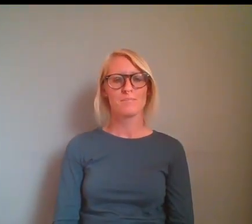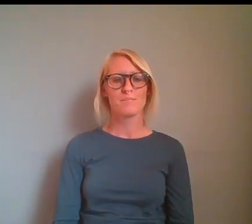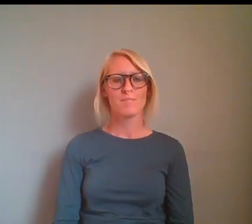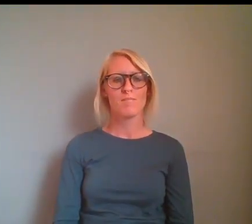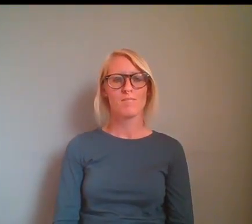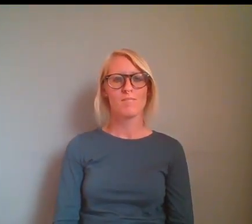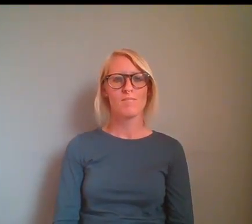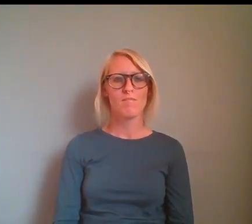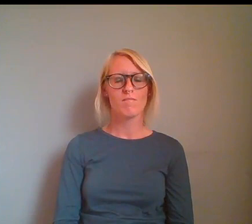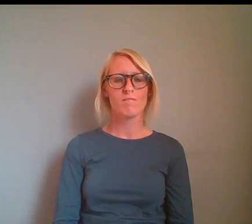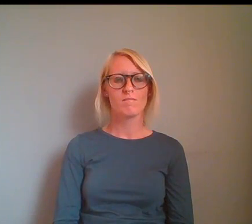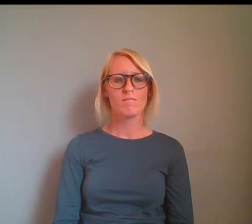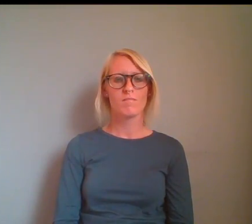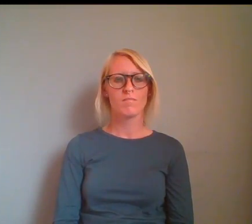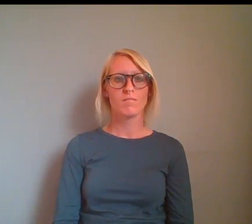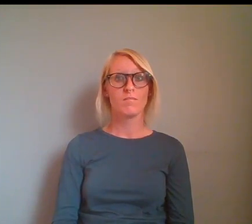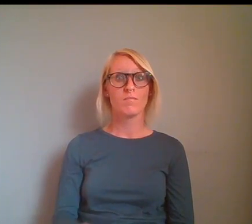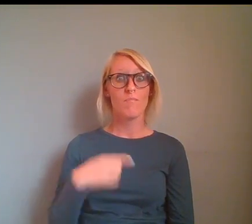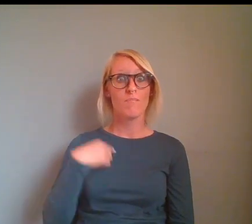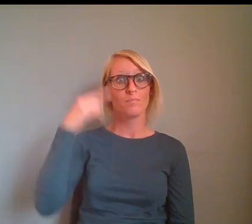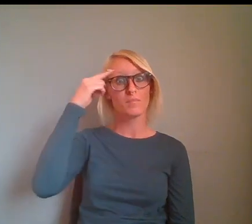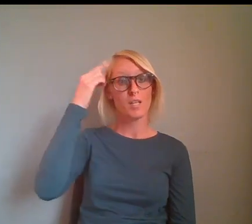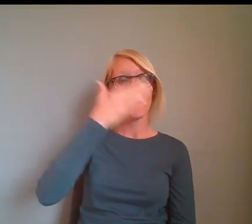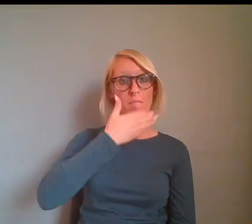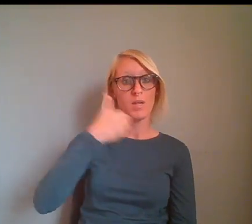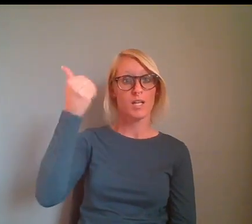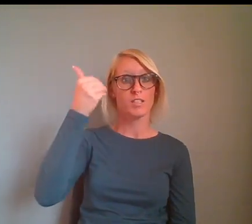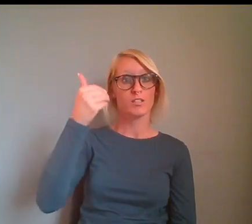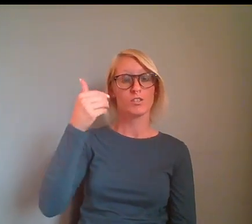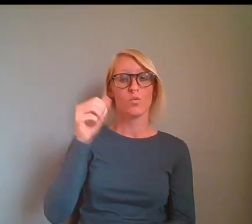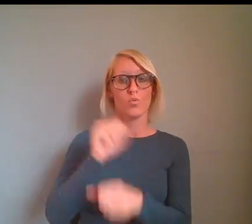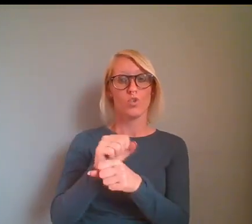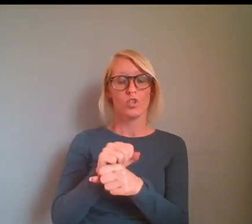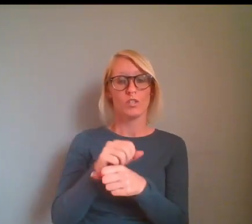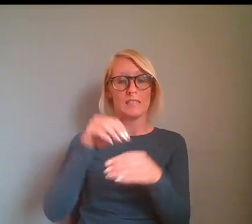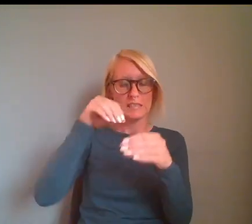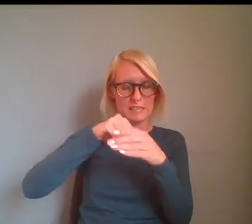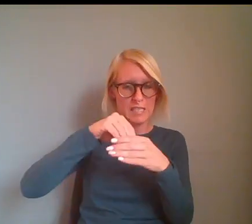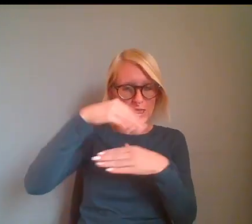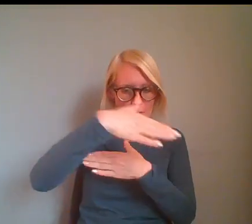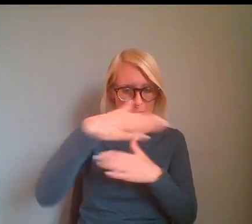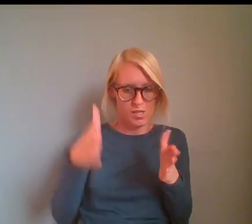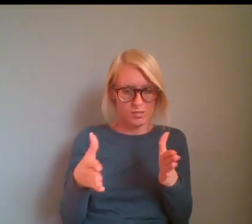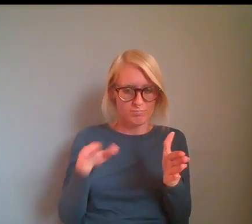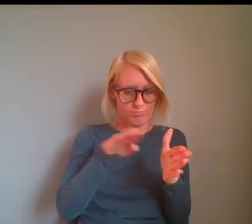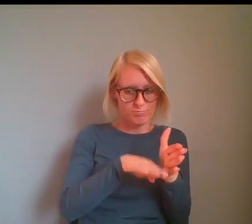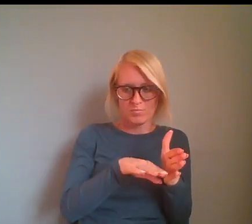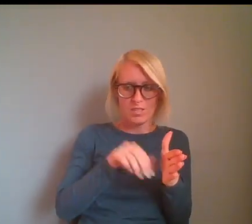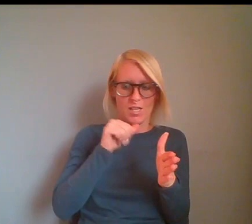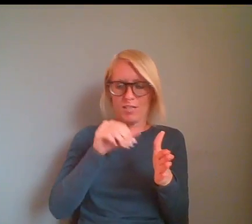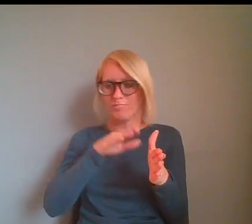So, I think it would be best if you tried to work in your box.